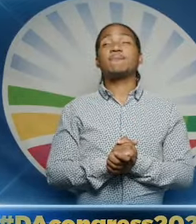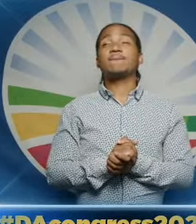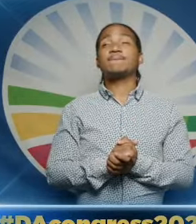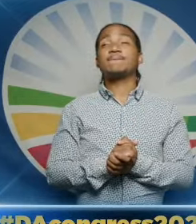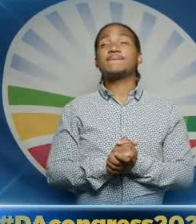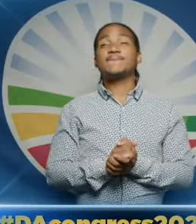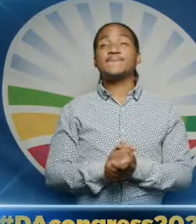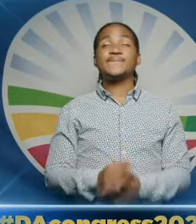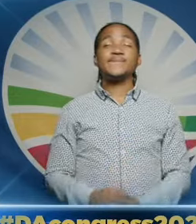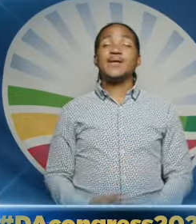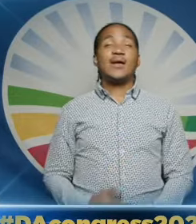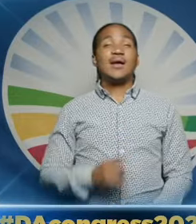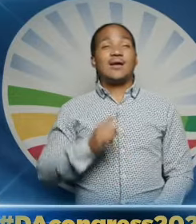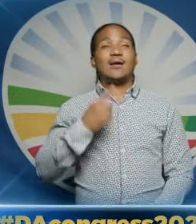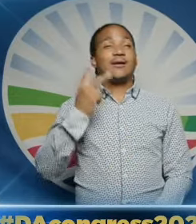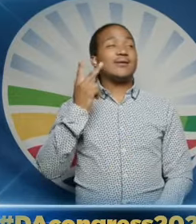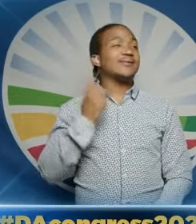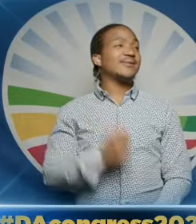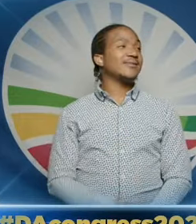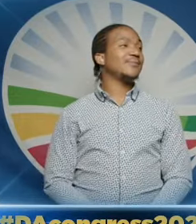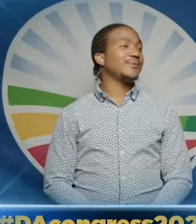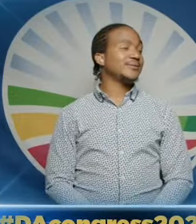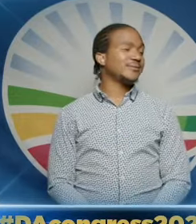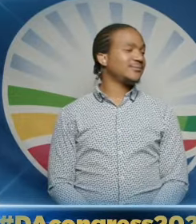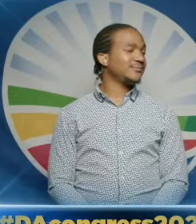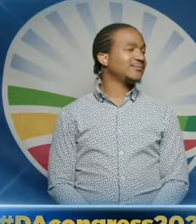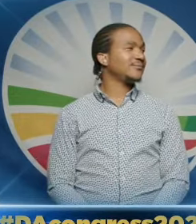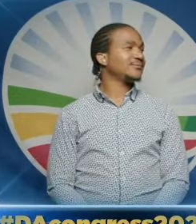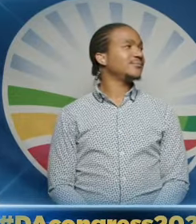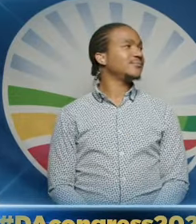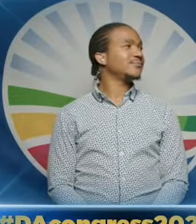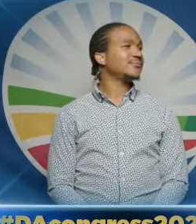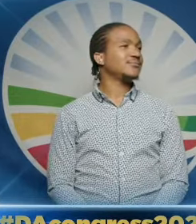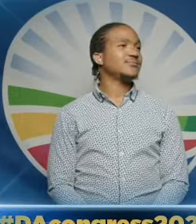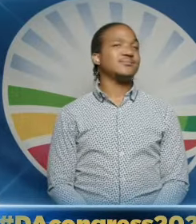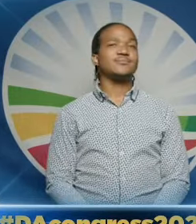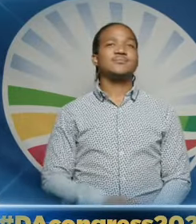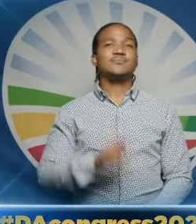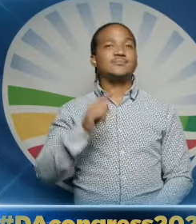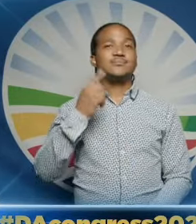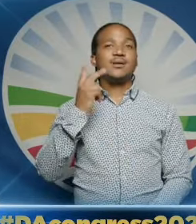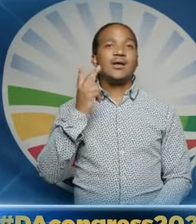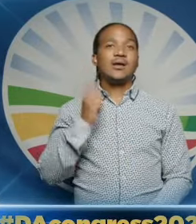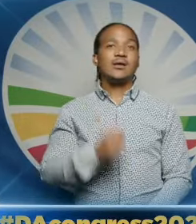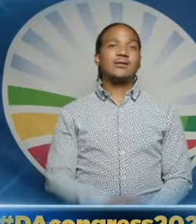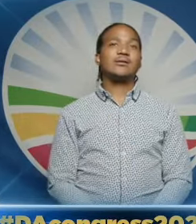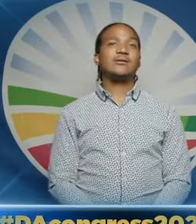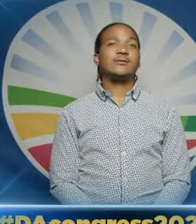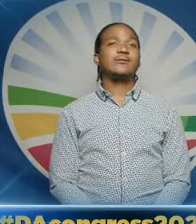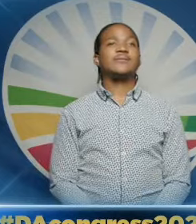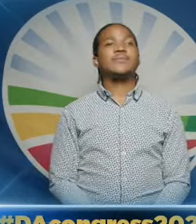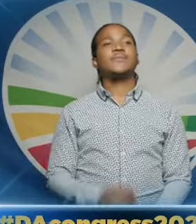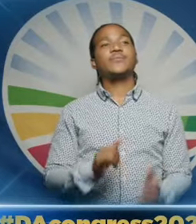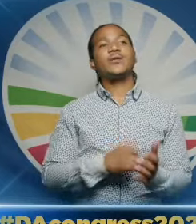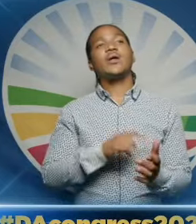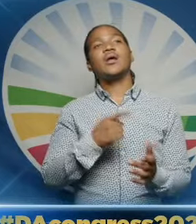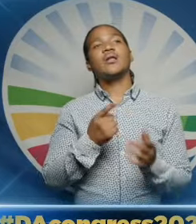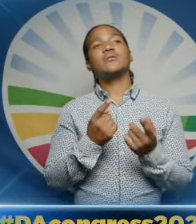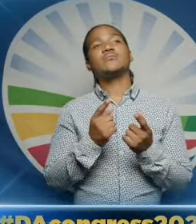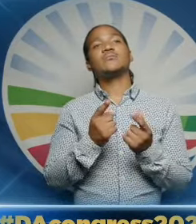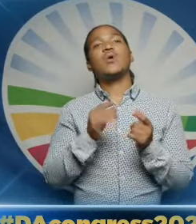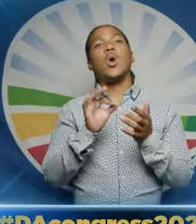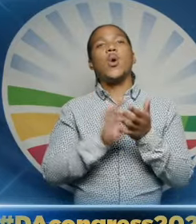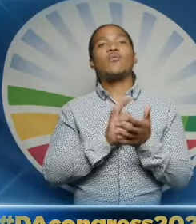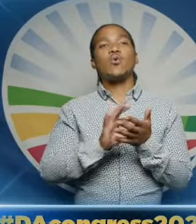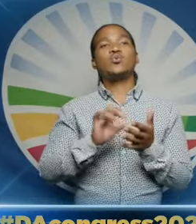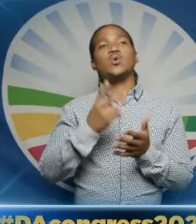will also know that you've used your code, and that prevents you from voting twice on OpenCode, just like you can't go and vote